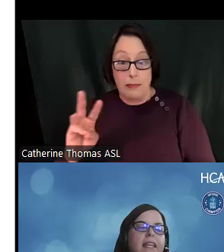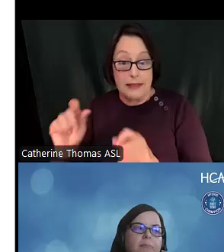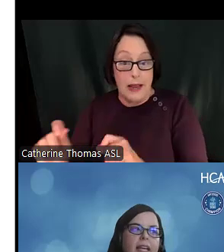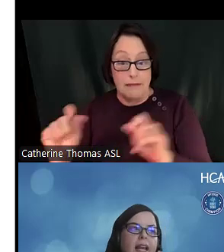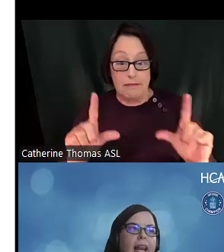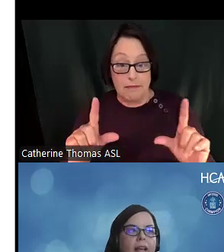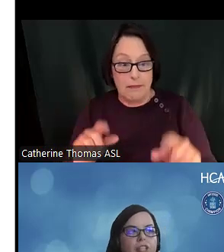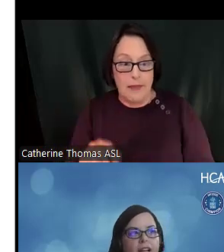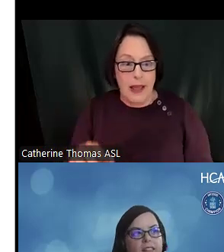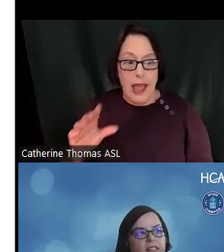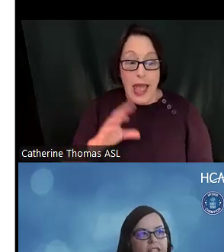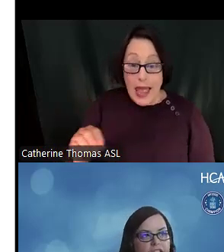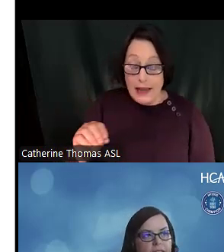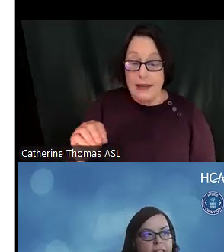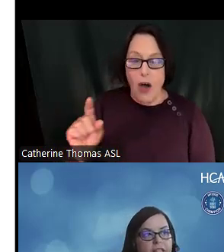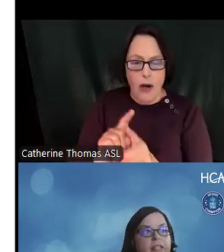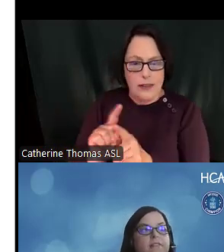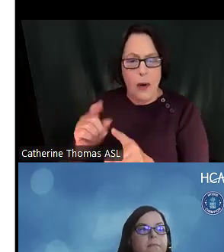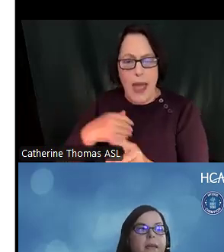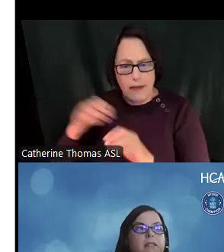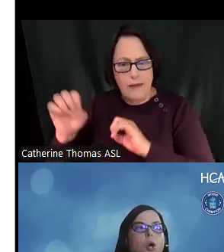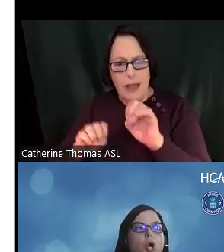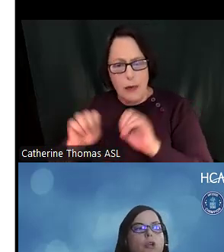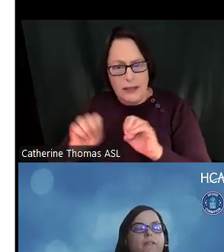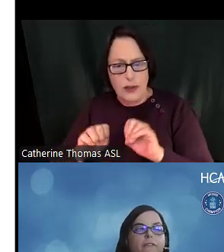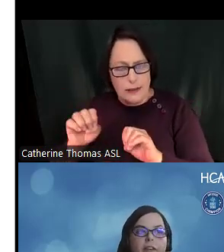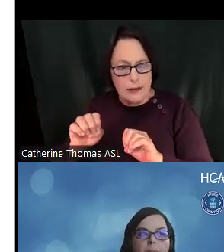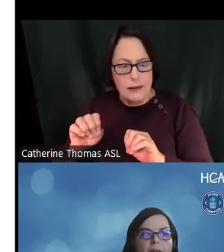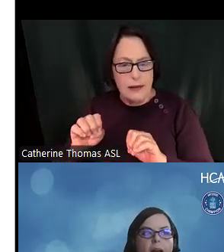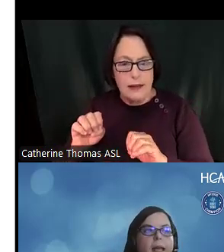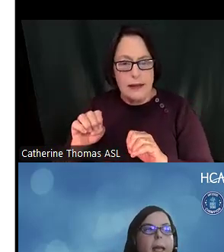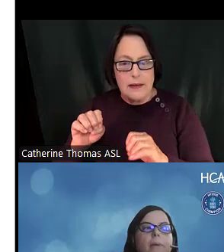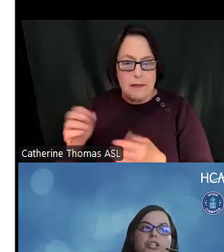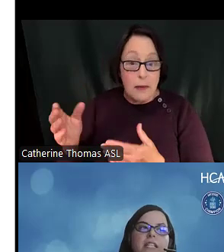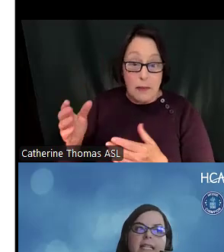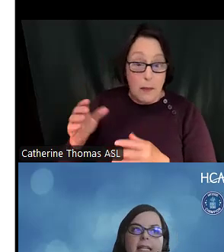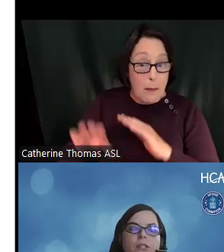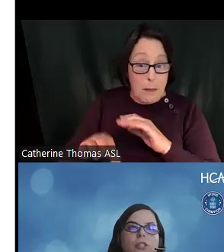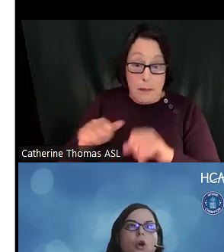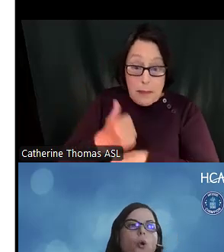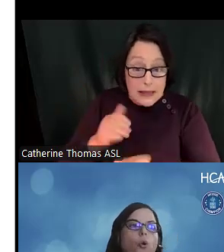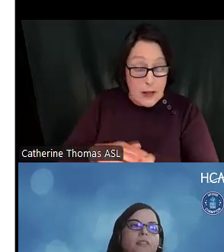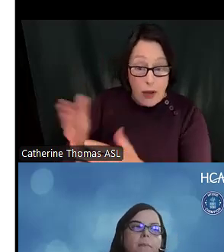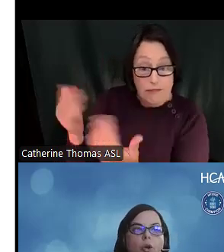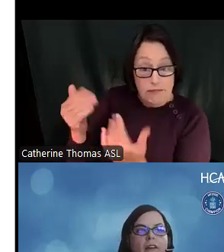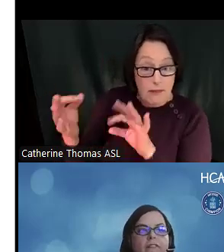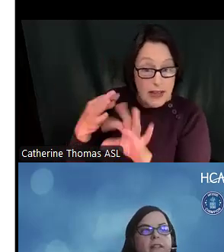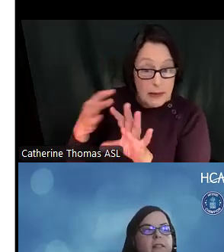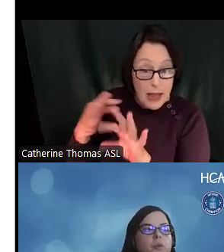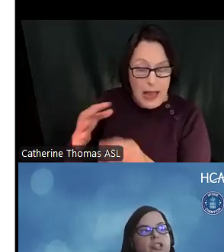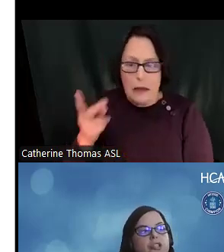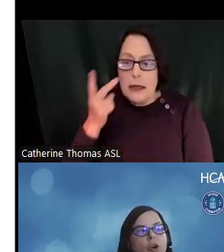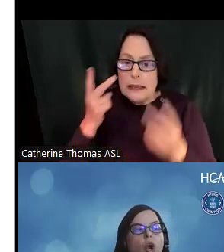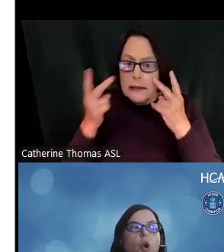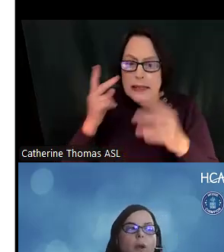evaluate and update language access initiatives based on feedback, emerging needs, or demographics